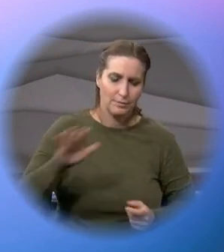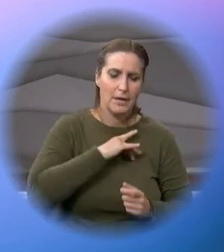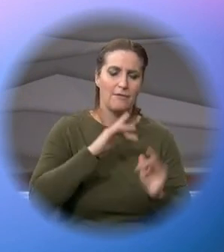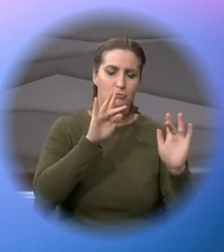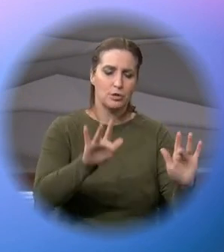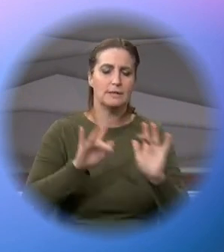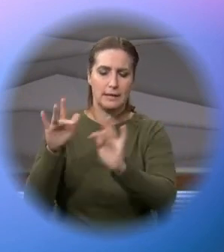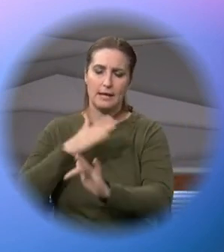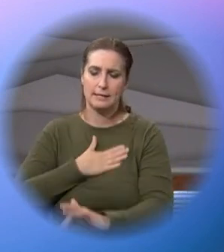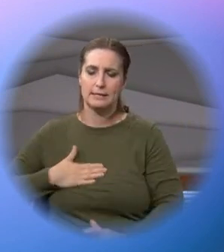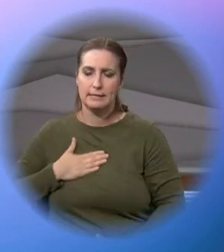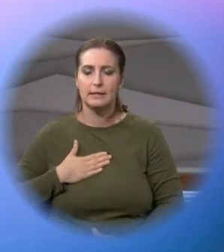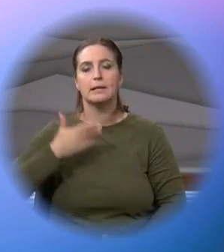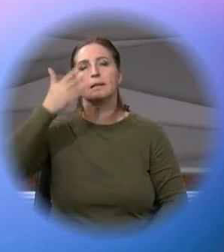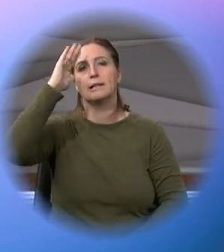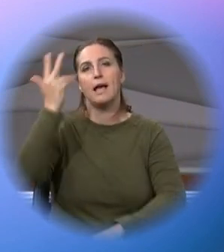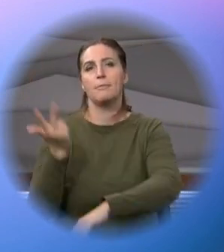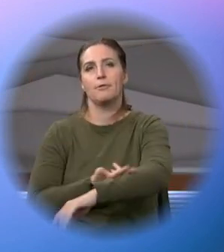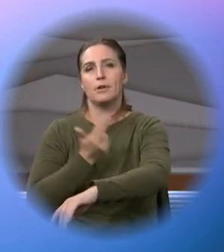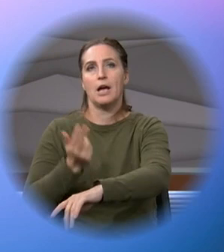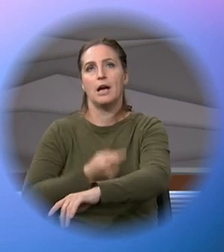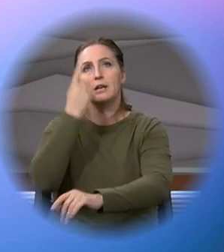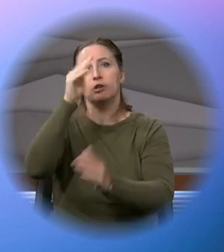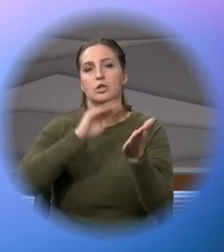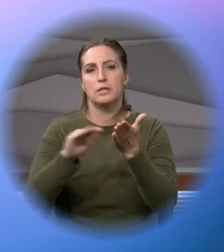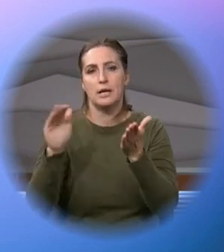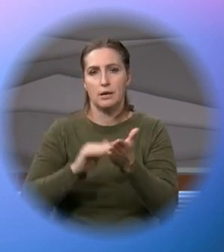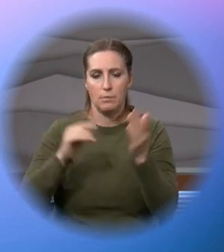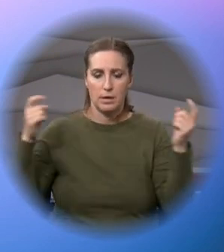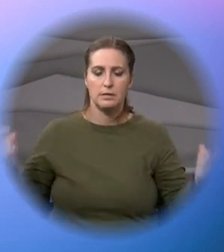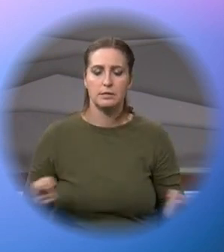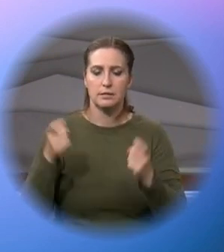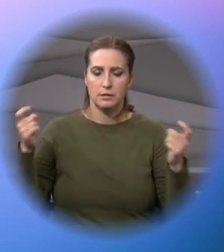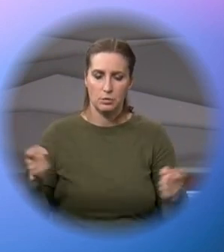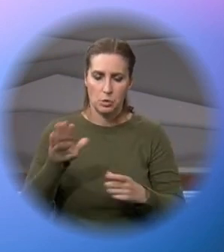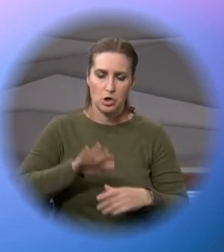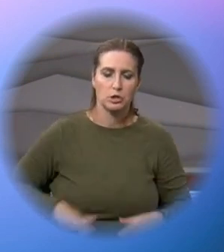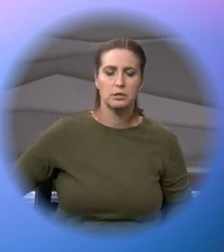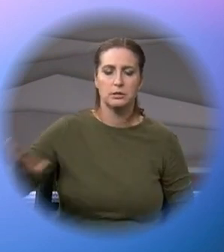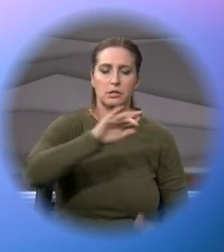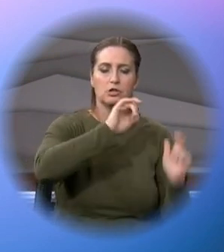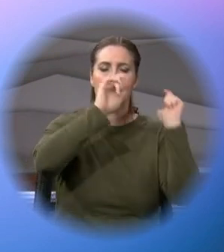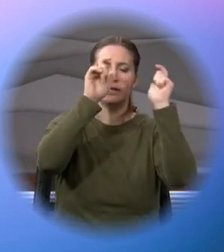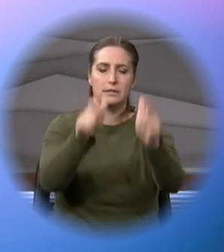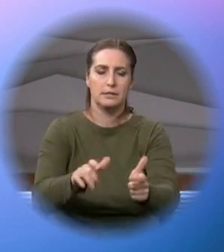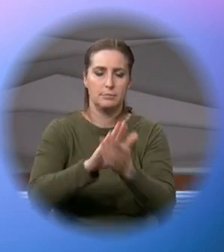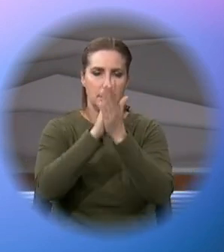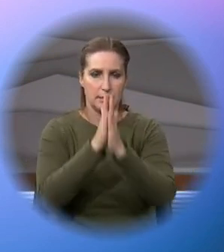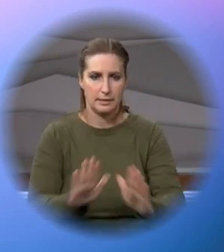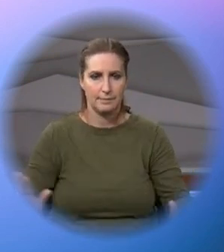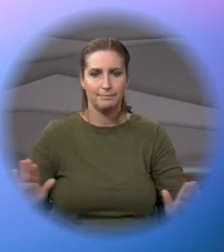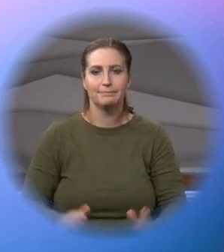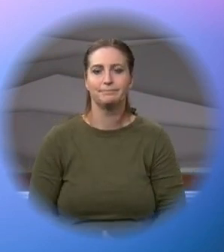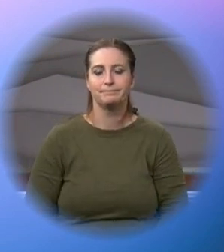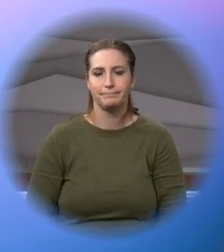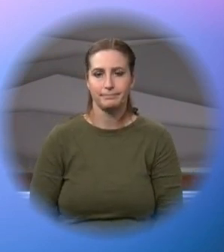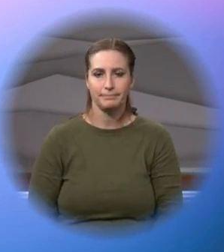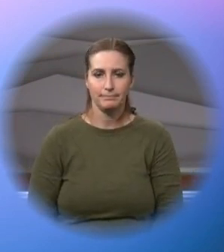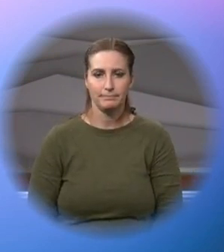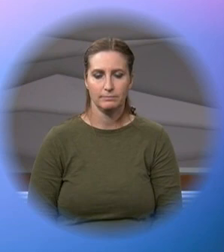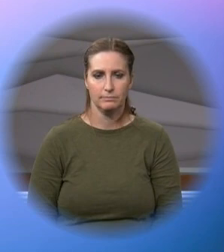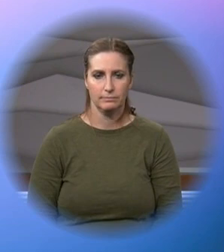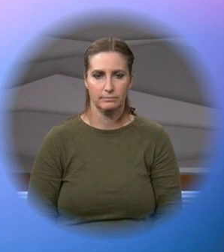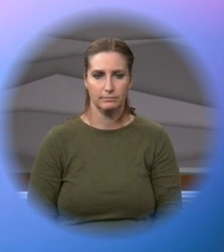world, have mercy on us. Lamb of God, you take away the sins of the world, grant us peace.